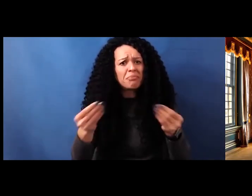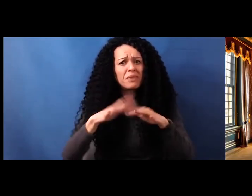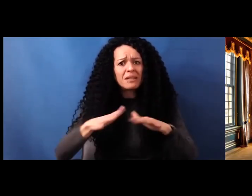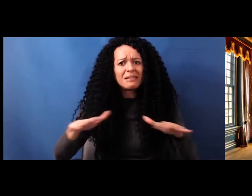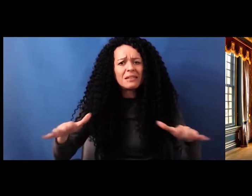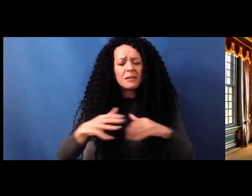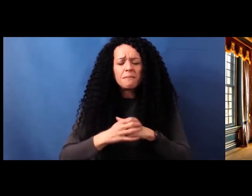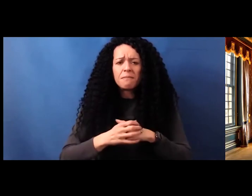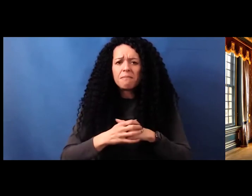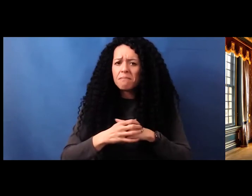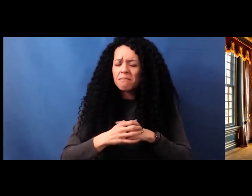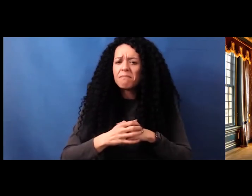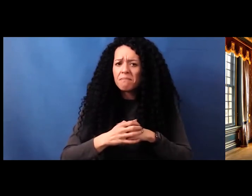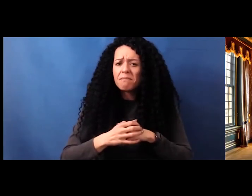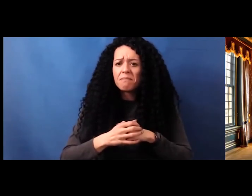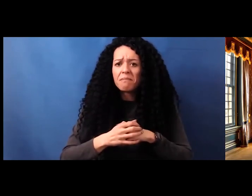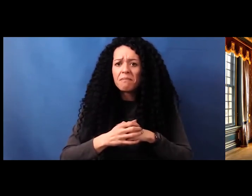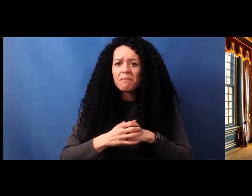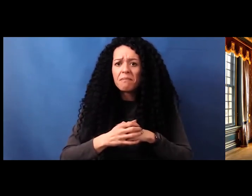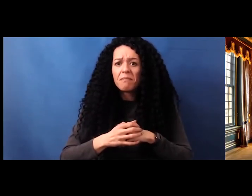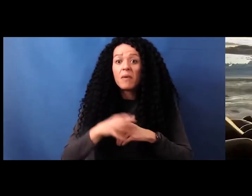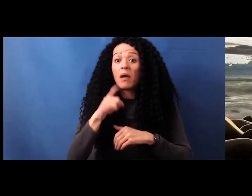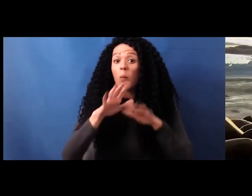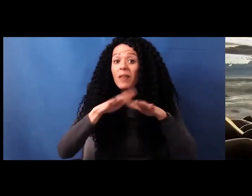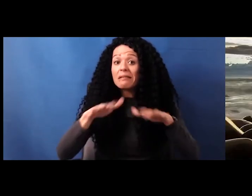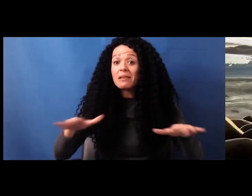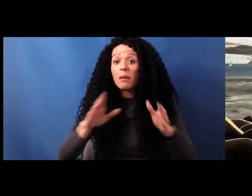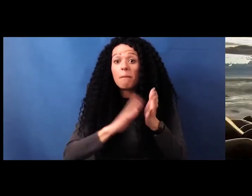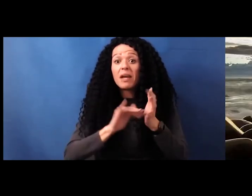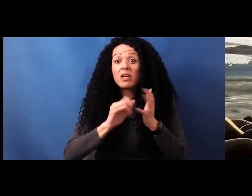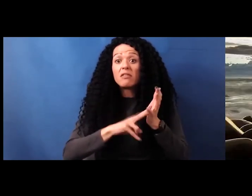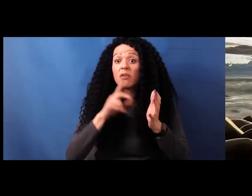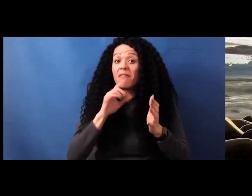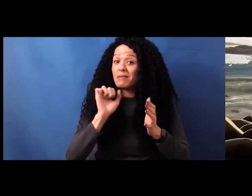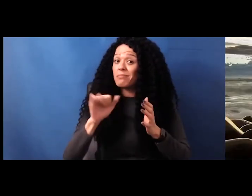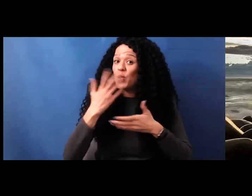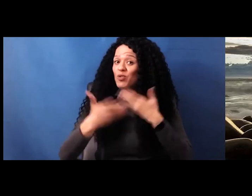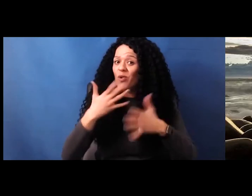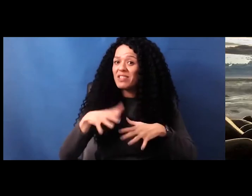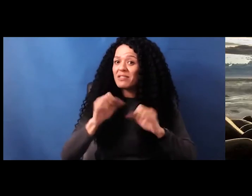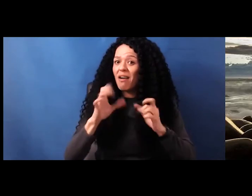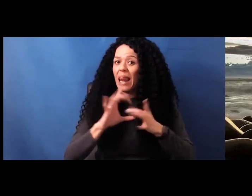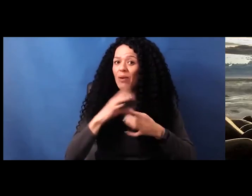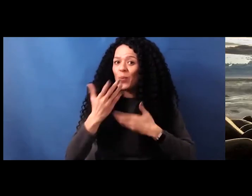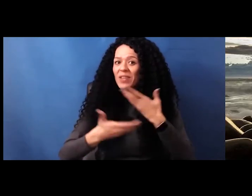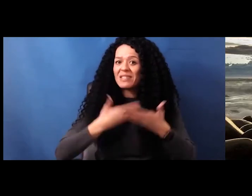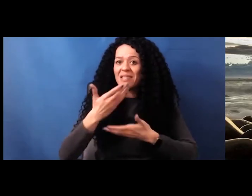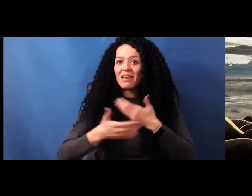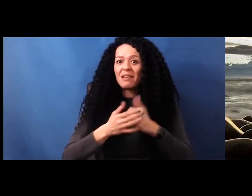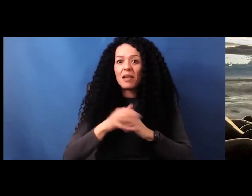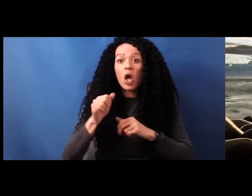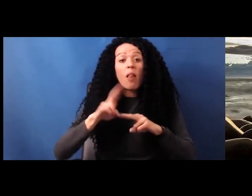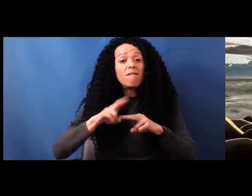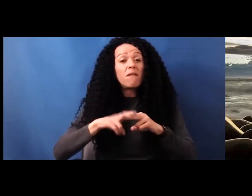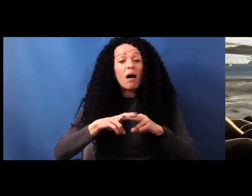other. And it is with the sea that Mary Somerville's story really begins. Her father was